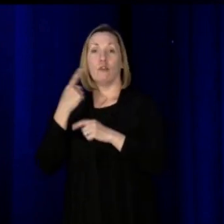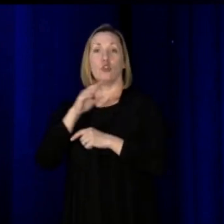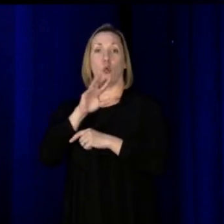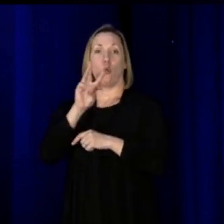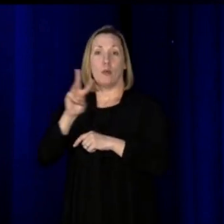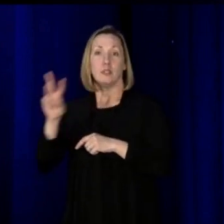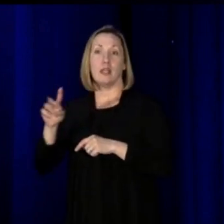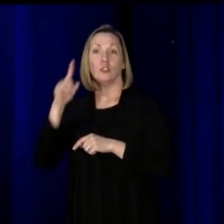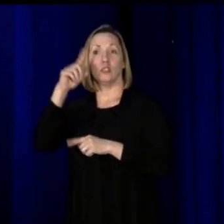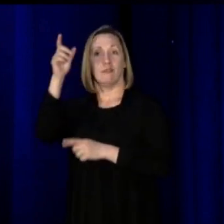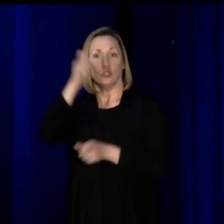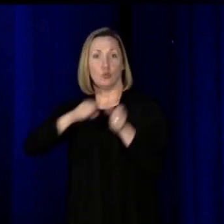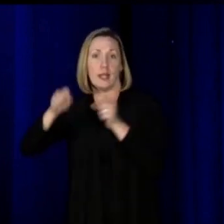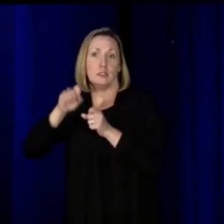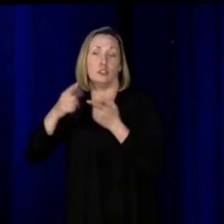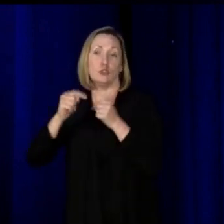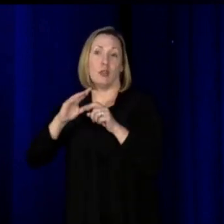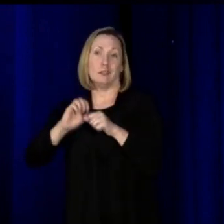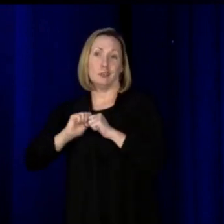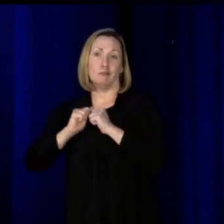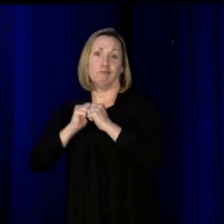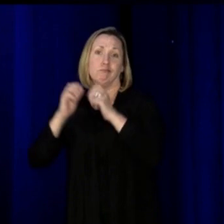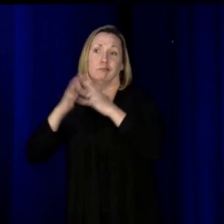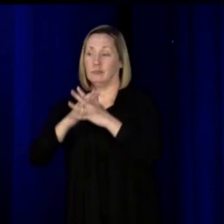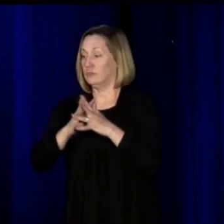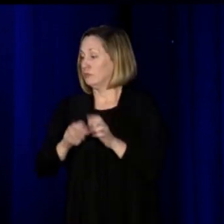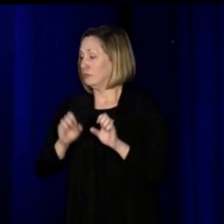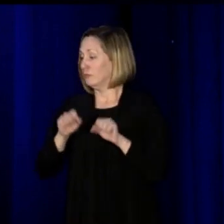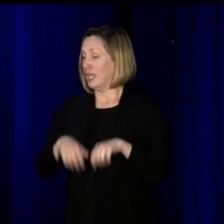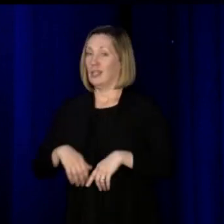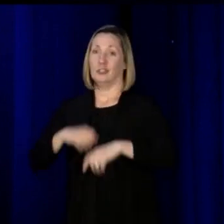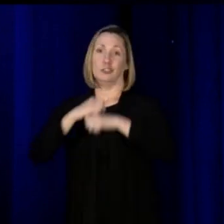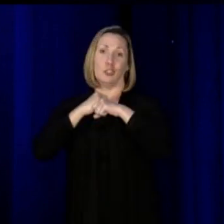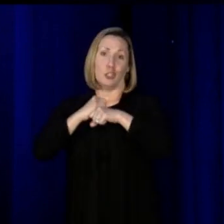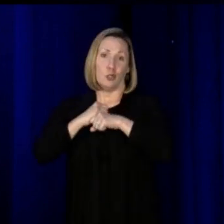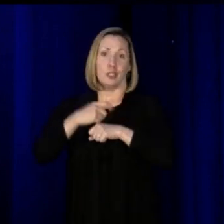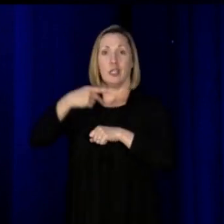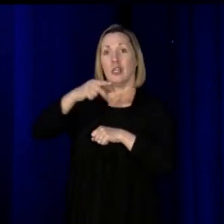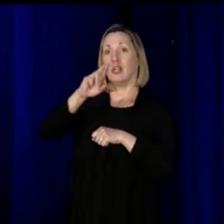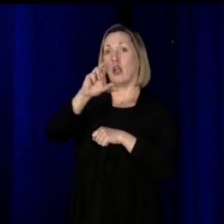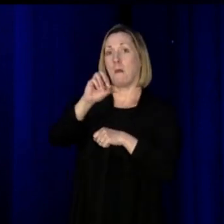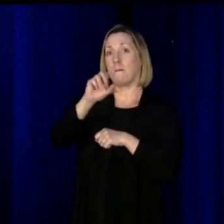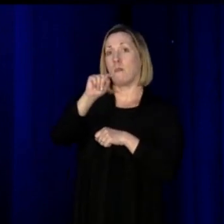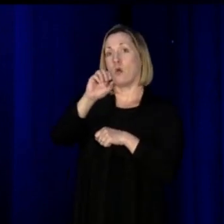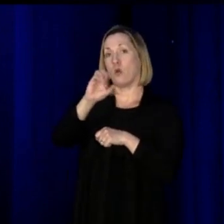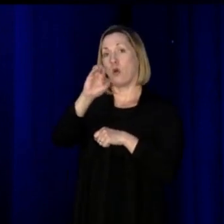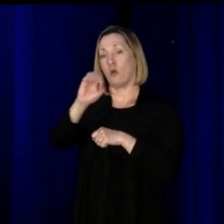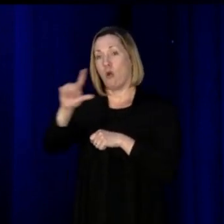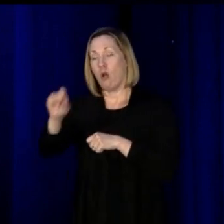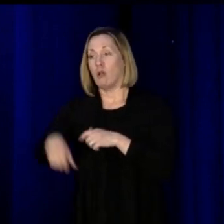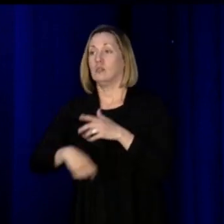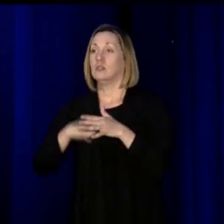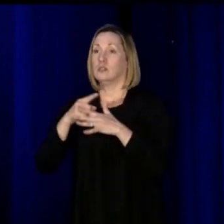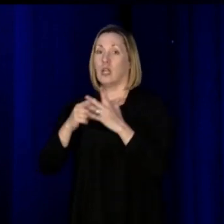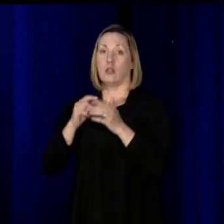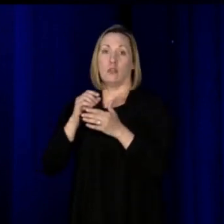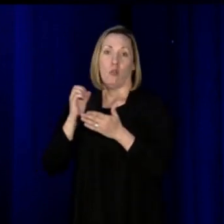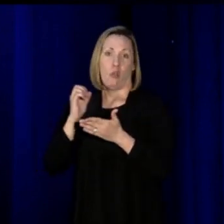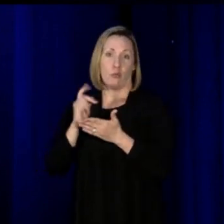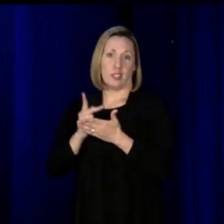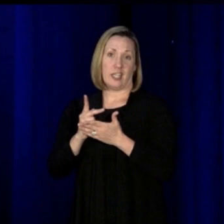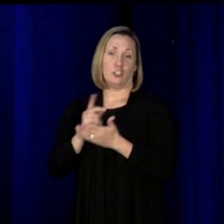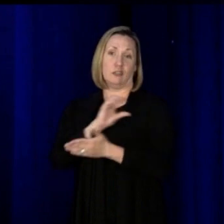strategies that you are trying to implement. And you can implement security protocols. You can analyze the authentication and authorization of